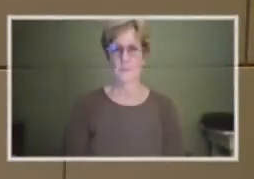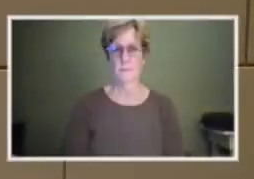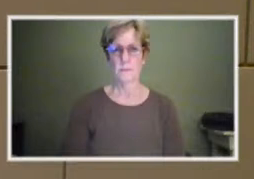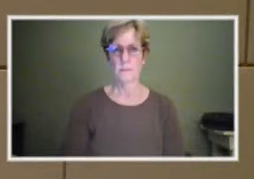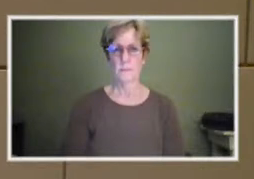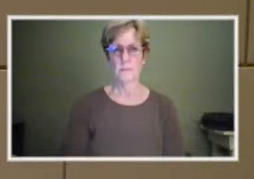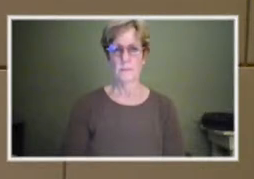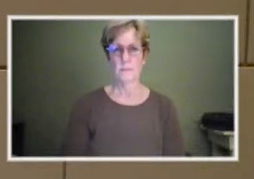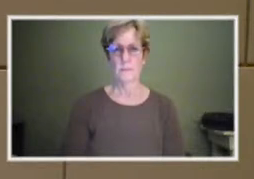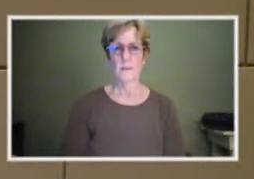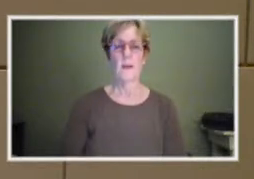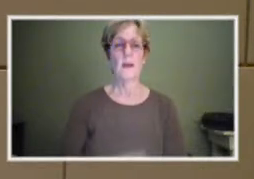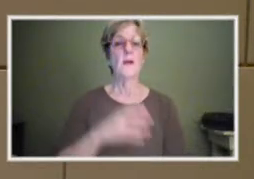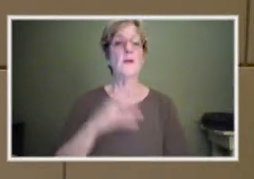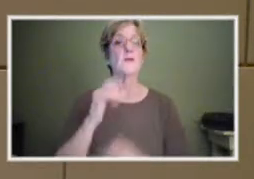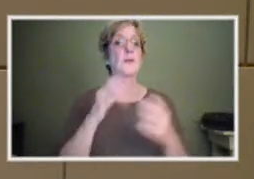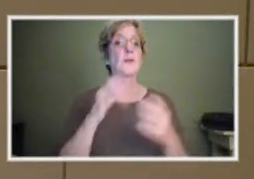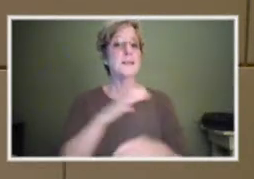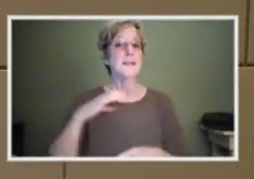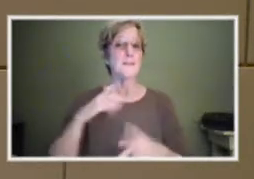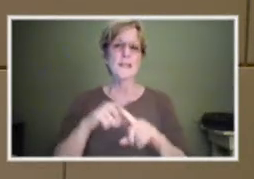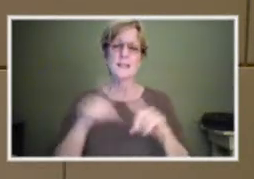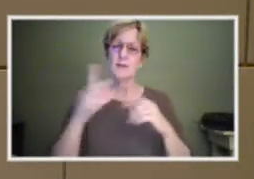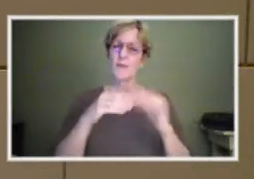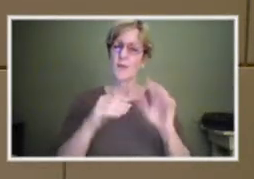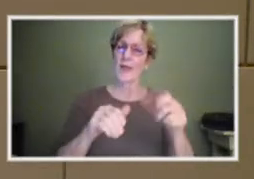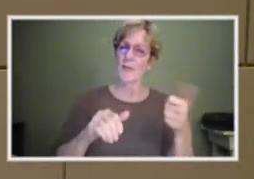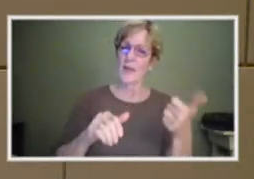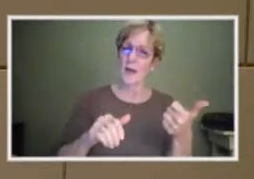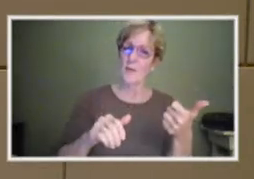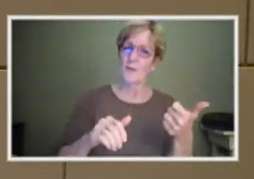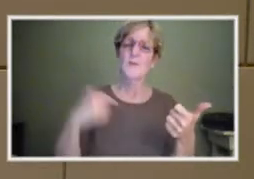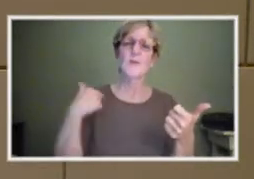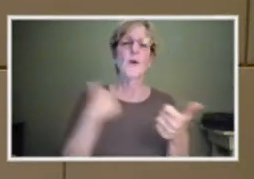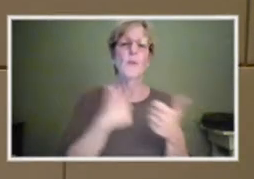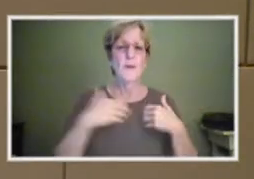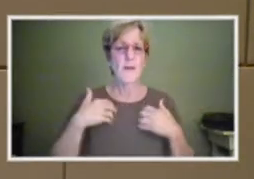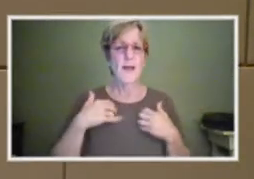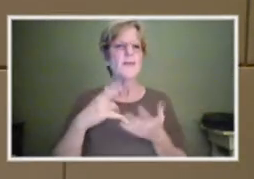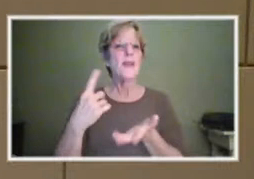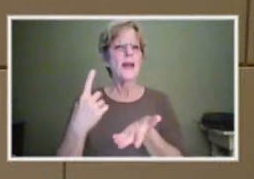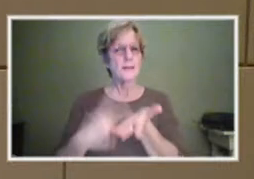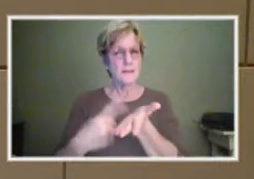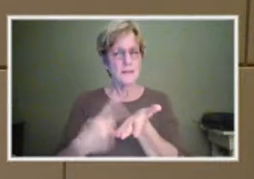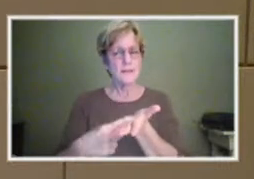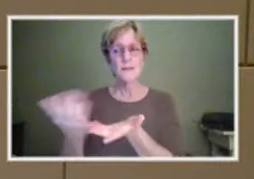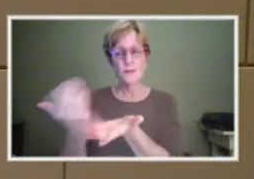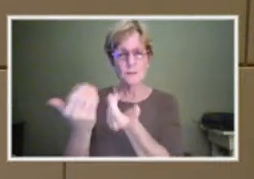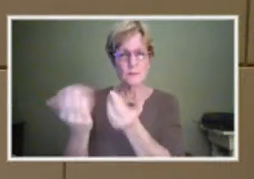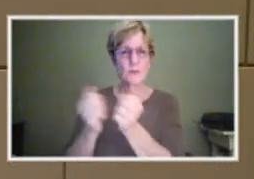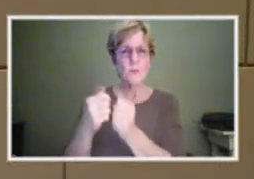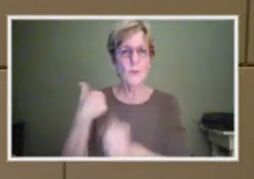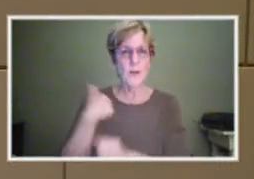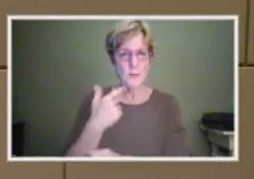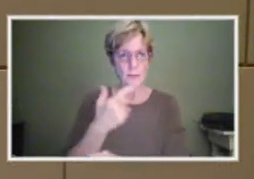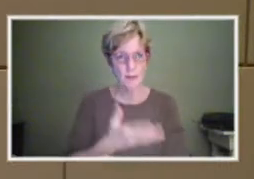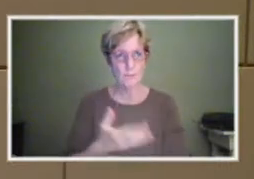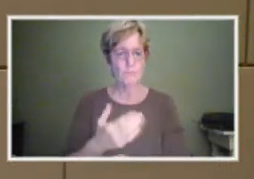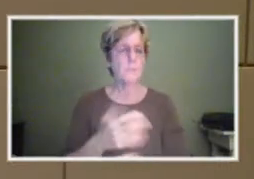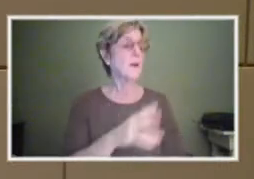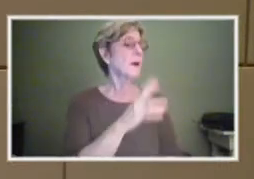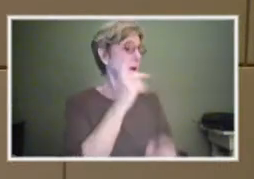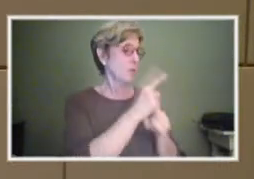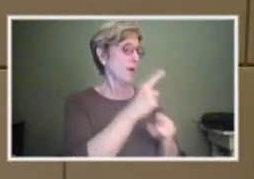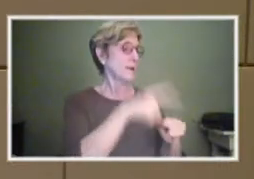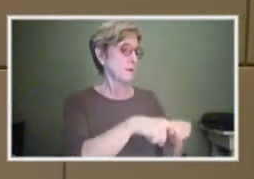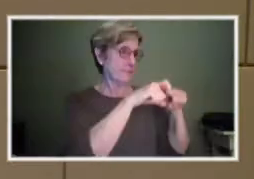this committee is different from the others to the extent that we have had that input from them. I'd second Mr. Driggs' motion to suspend the nominations to the